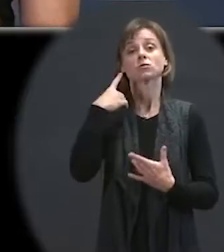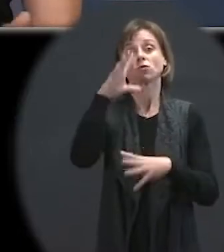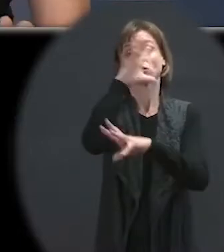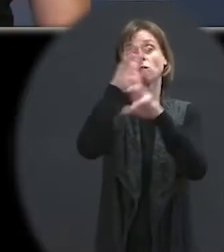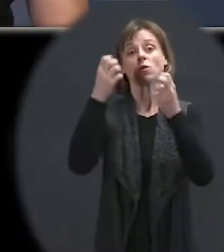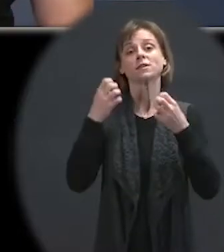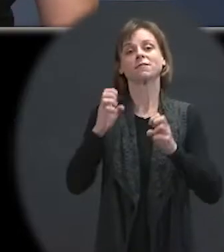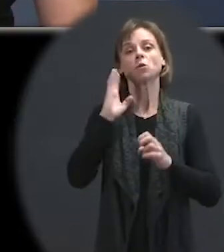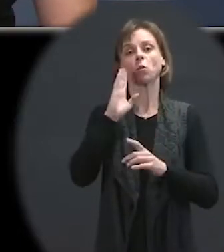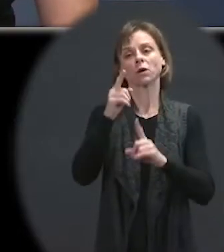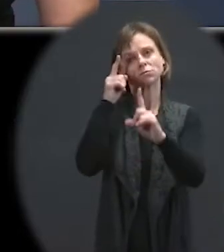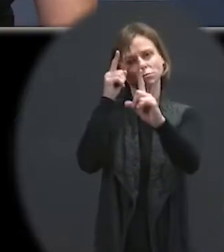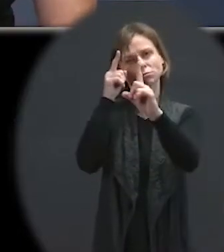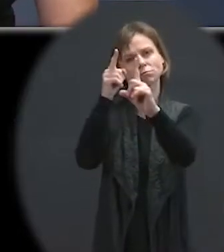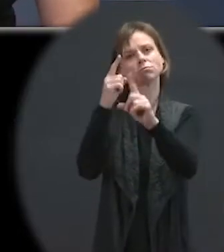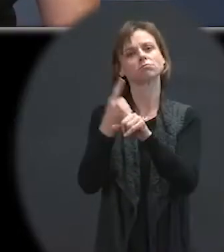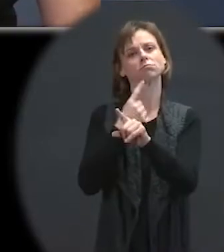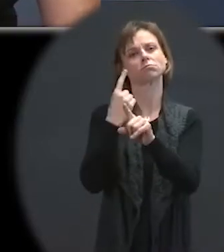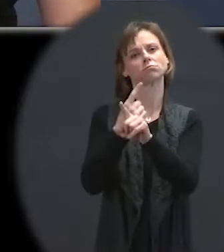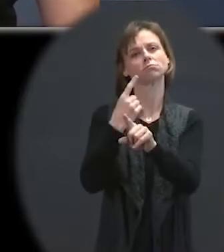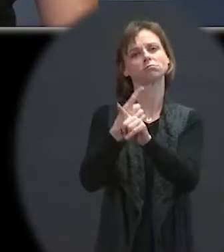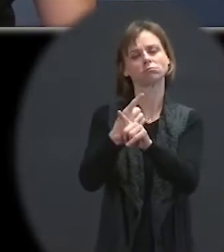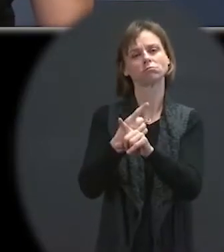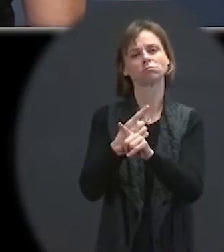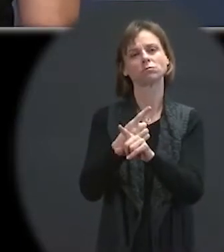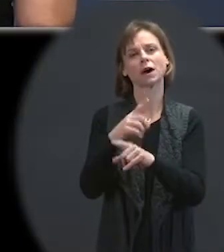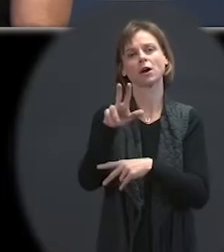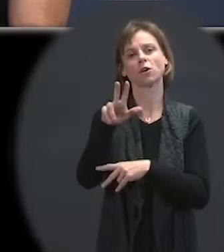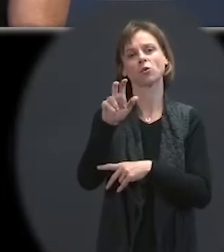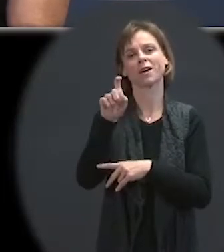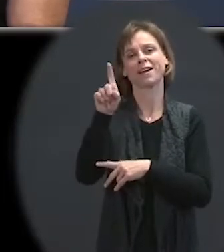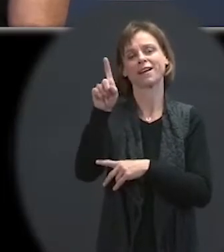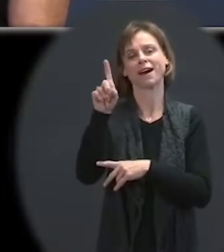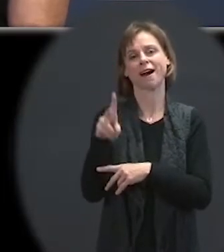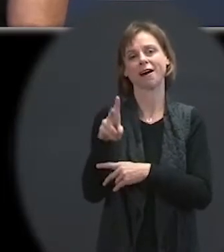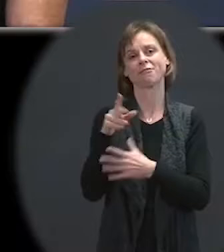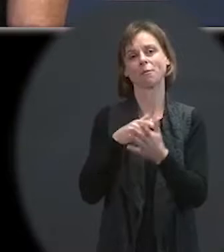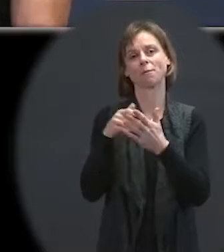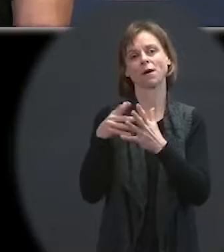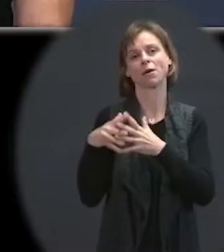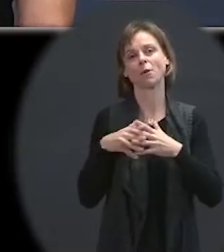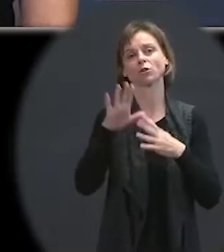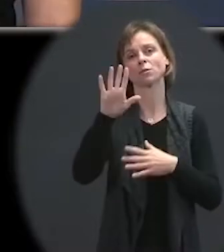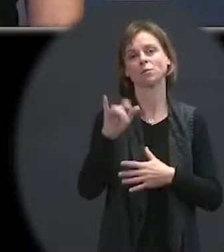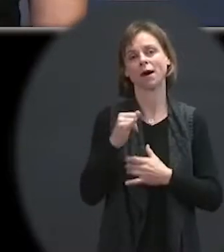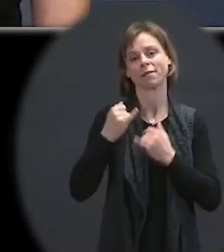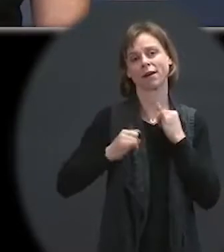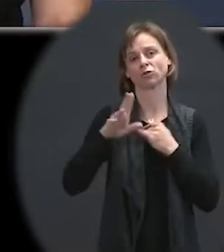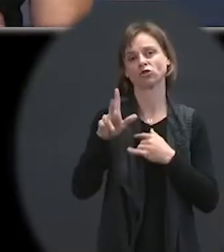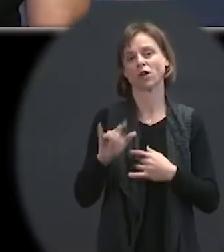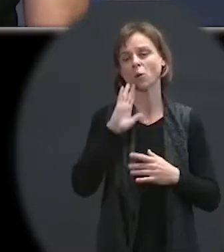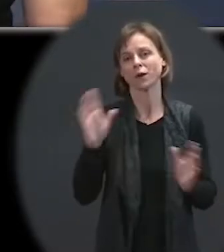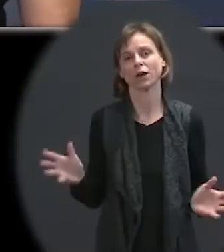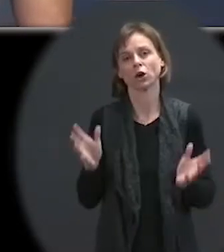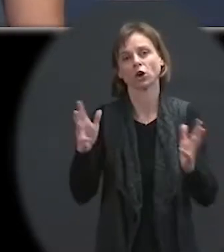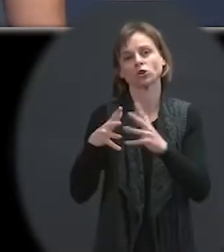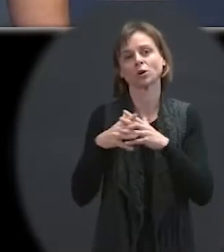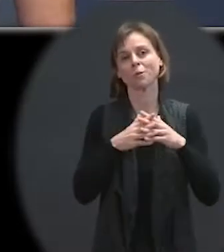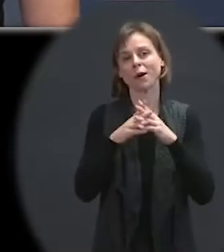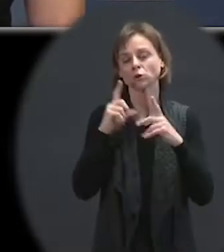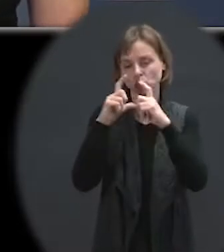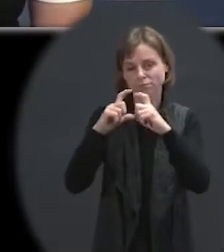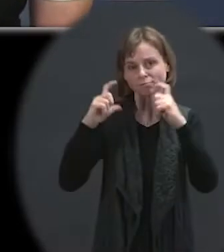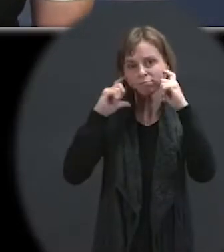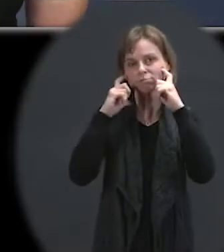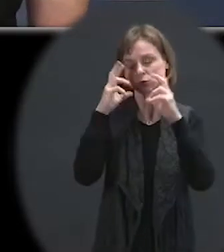for 300 million Americans by the end of July, and we continue to encourage Americans to mask up, respect social